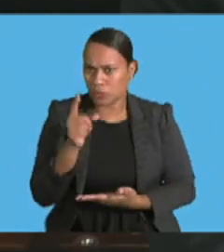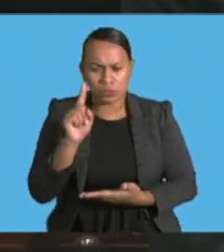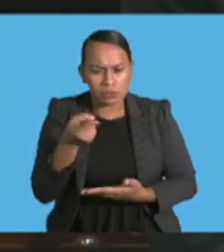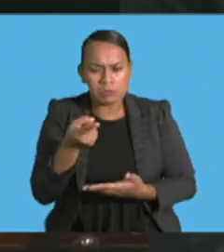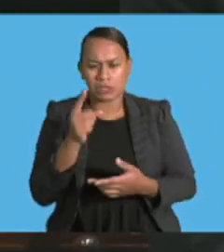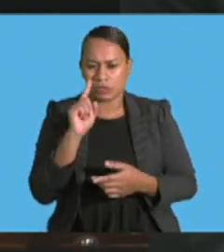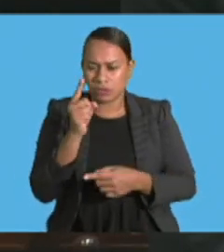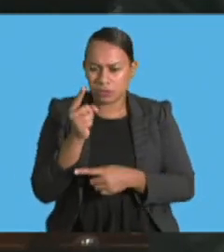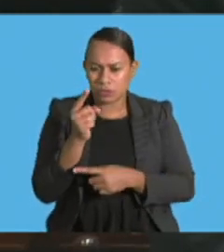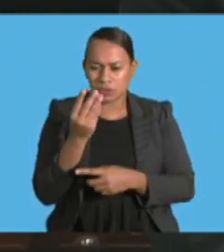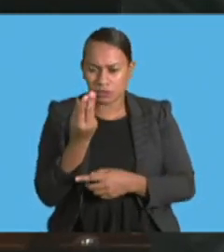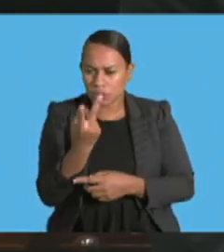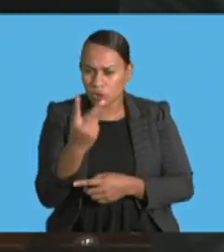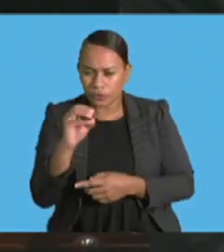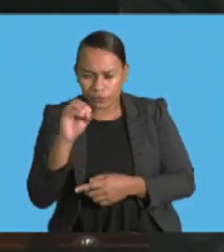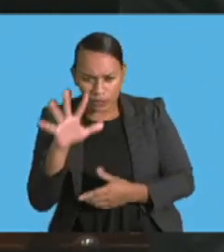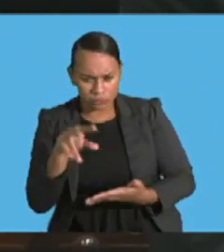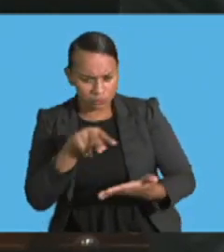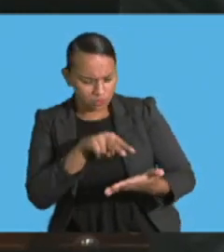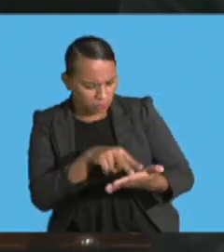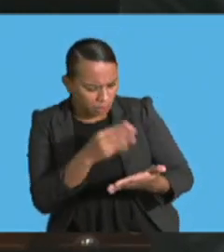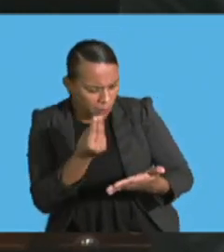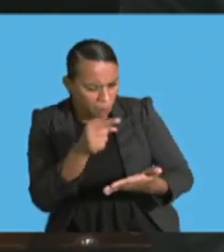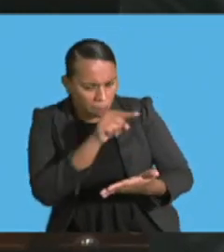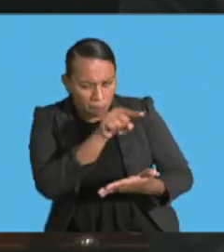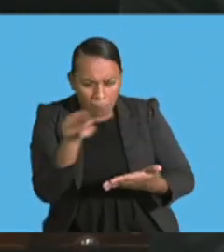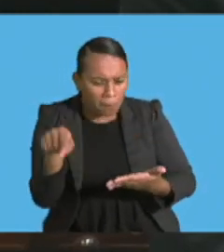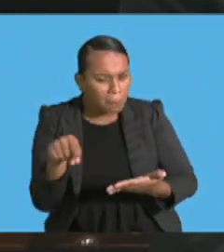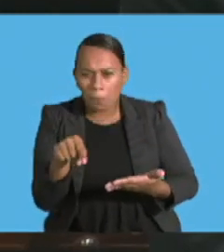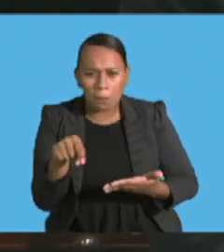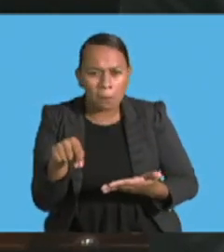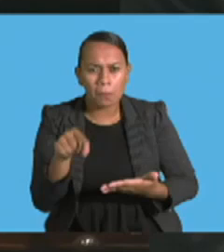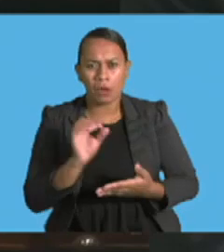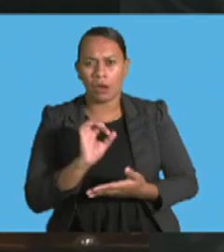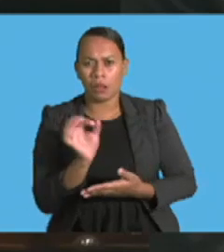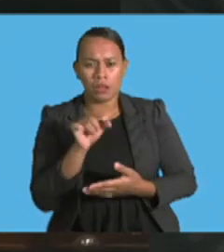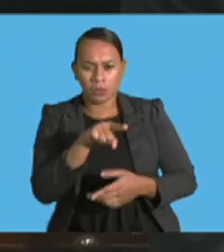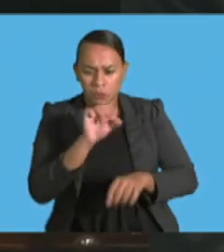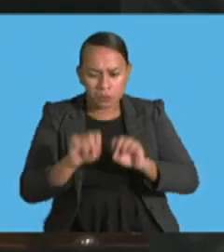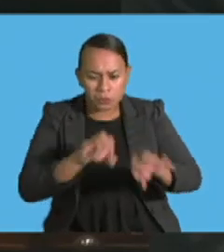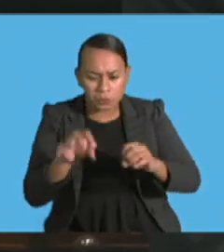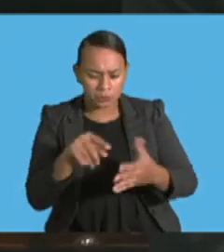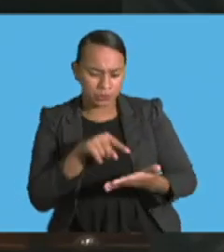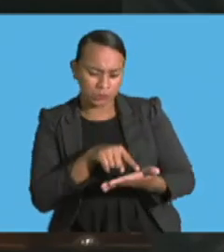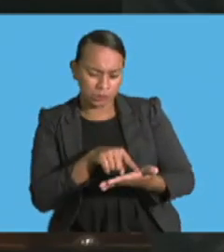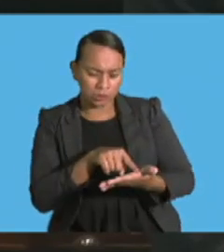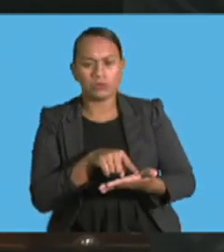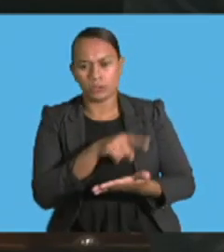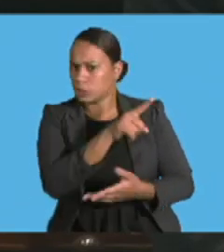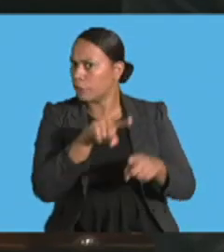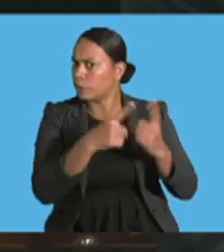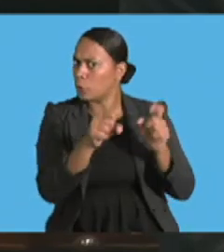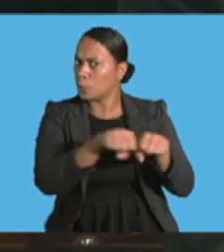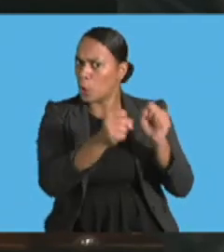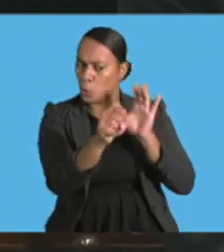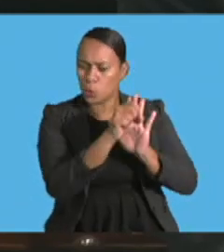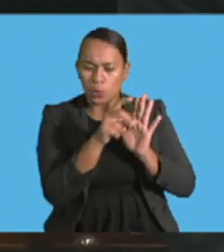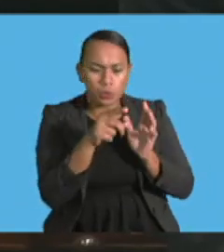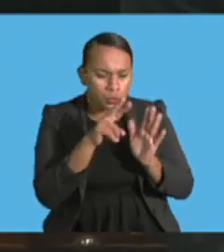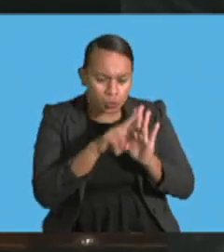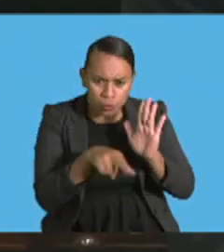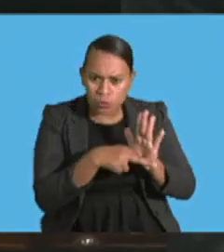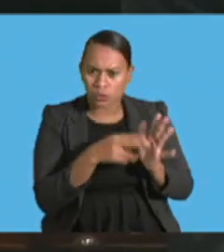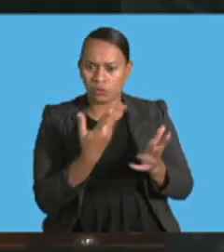2005, the Environmental Management EIA Process Regulation 2007, and for breaches of EIA approval conditions were issued to